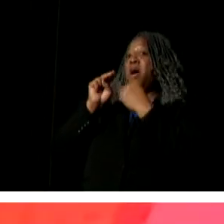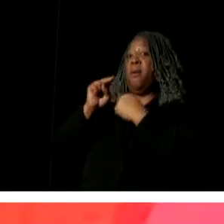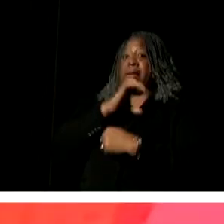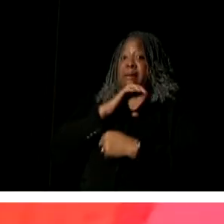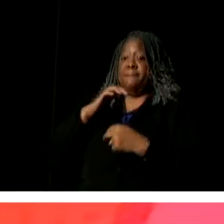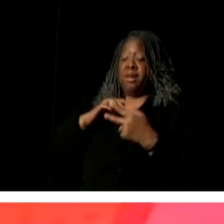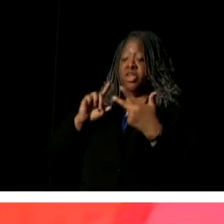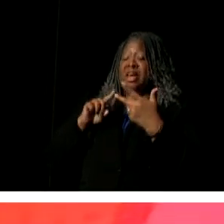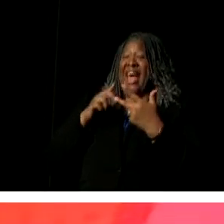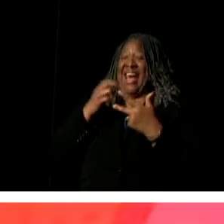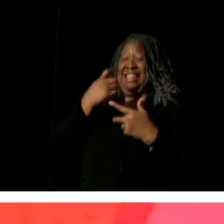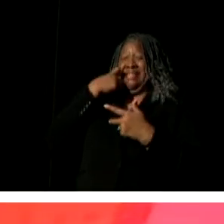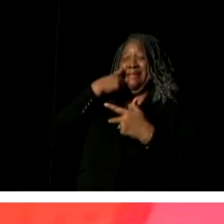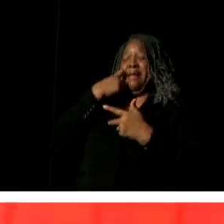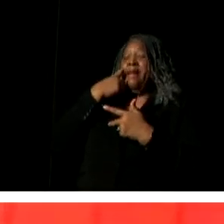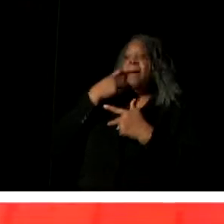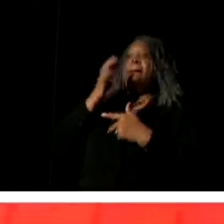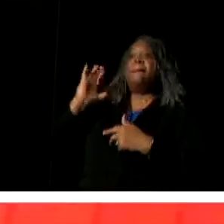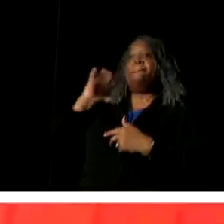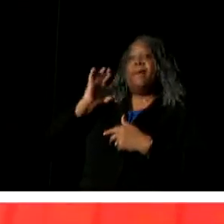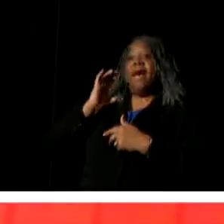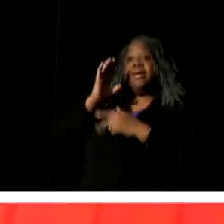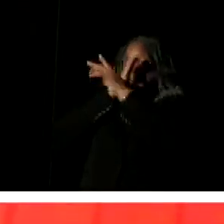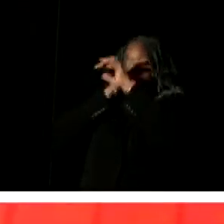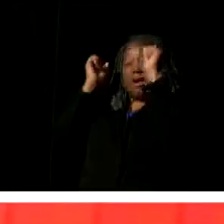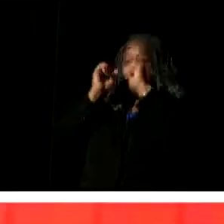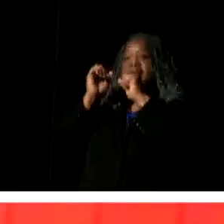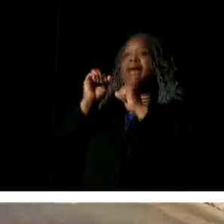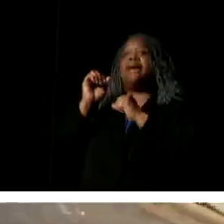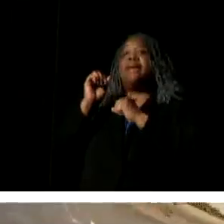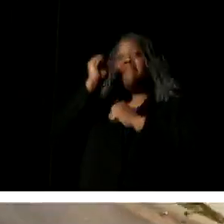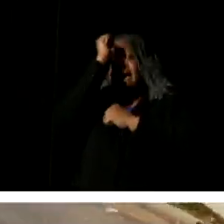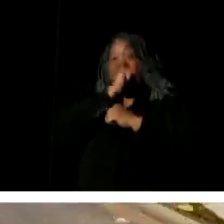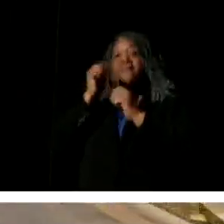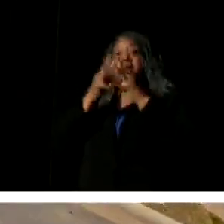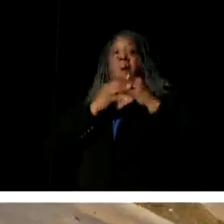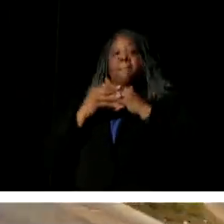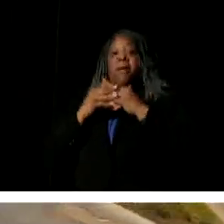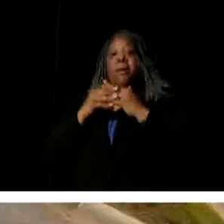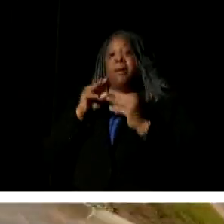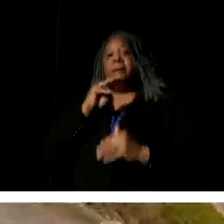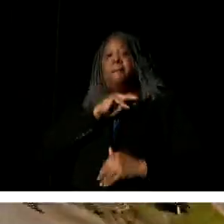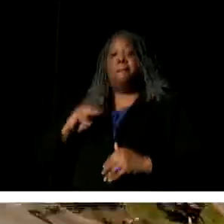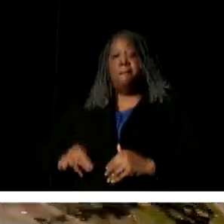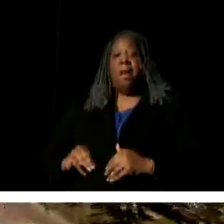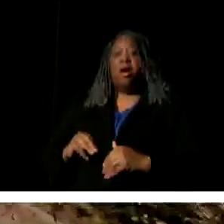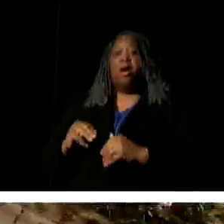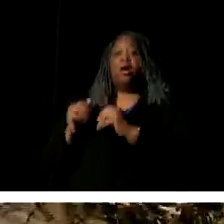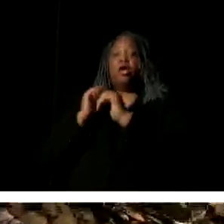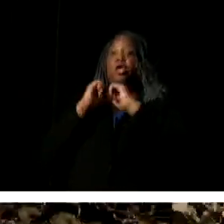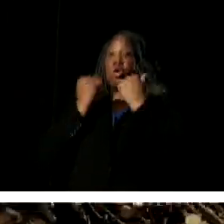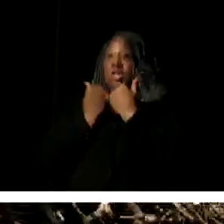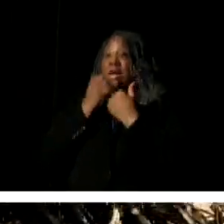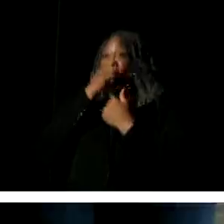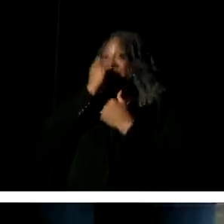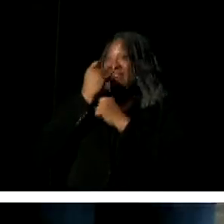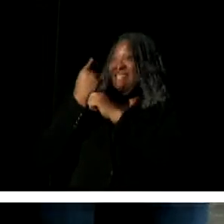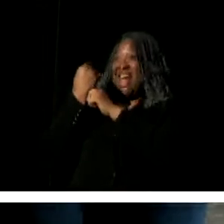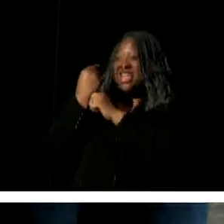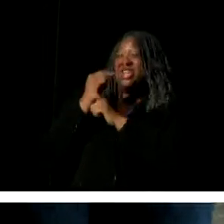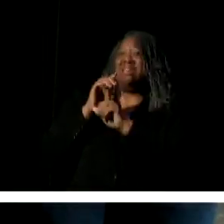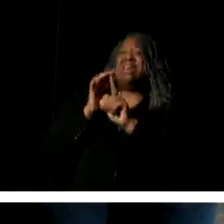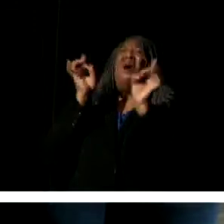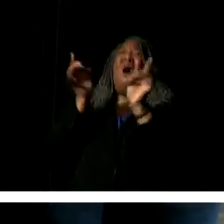immediate past president of the African American Mayors Association. And last year, because of his leadership in times of